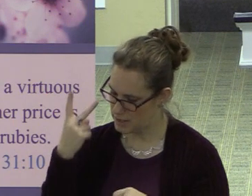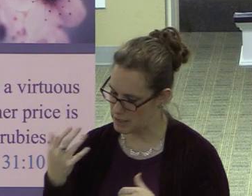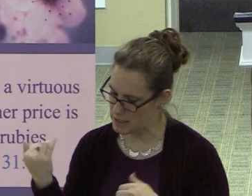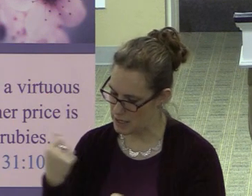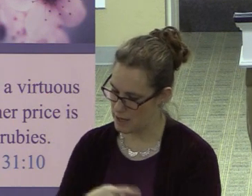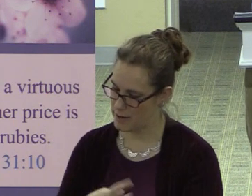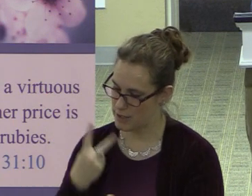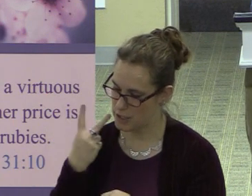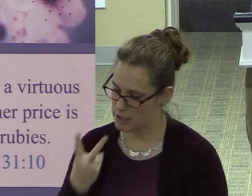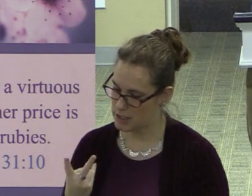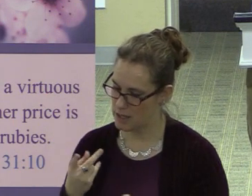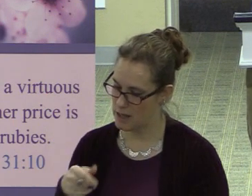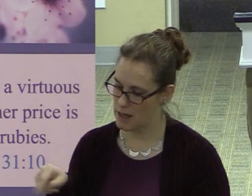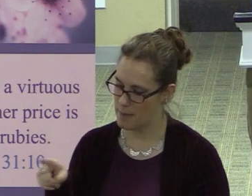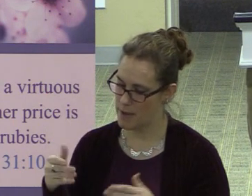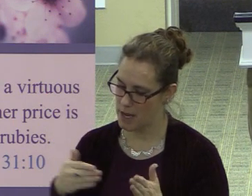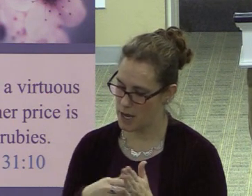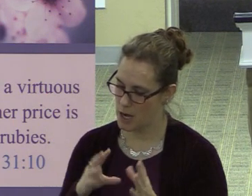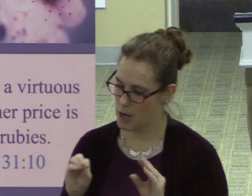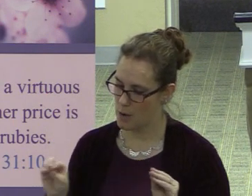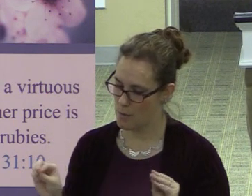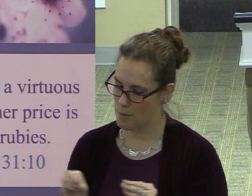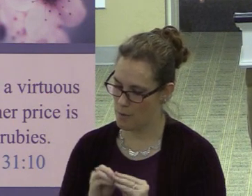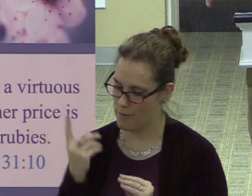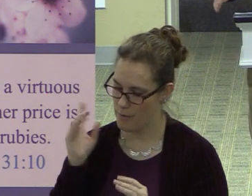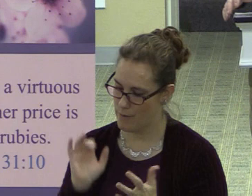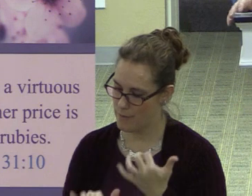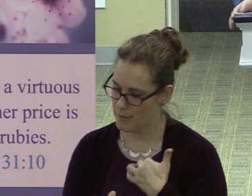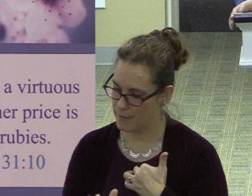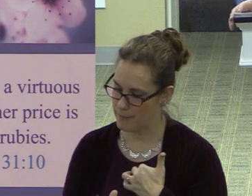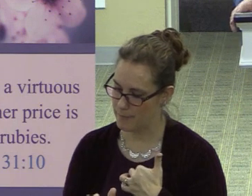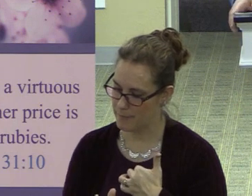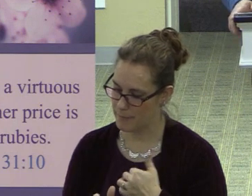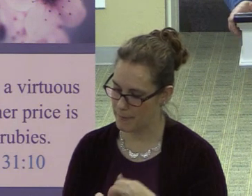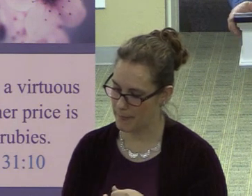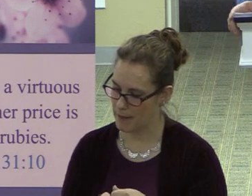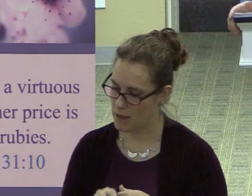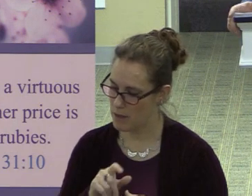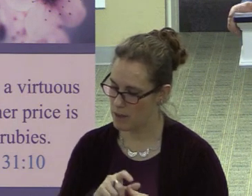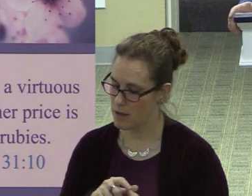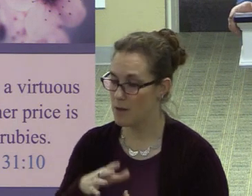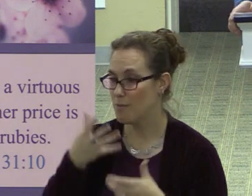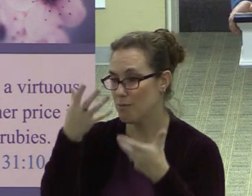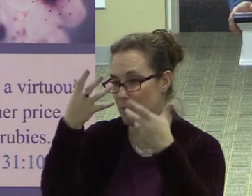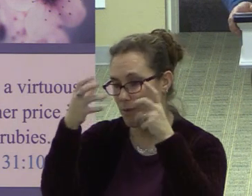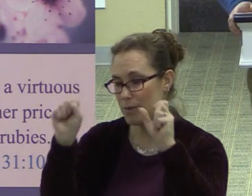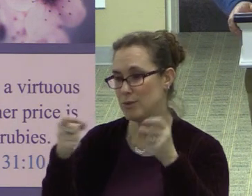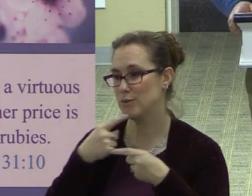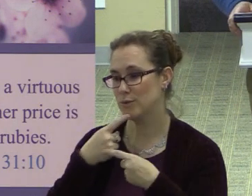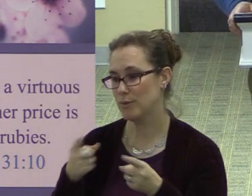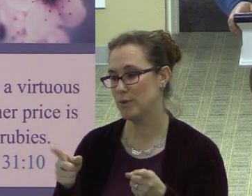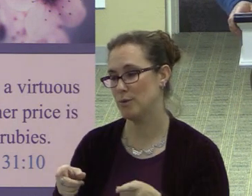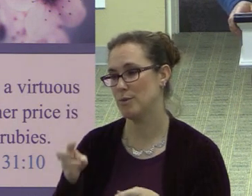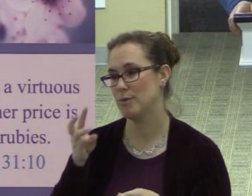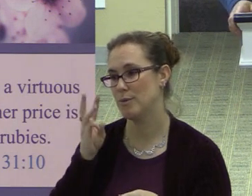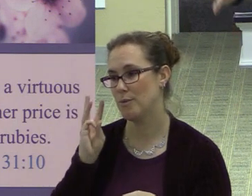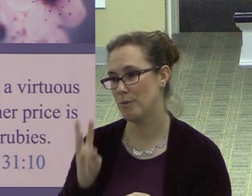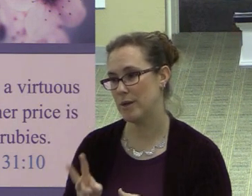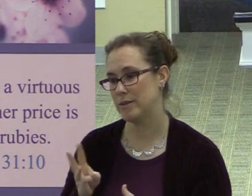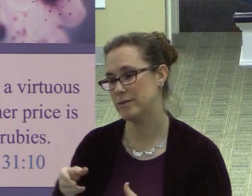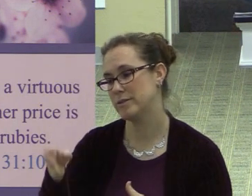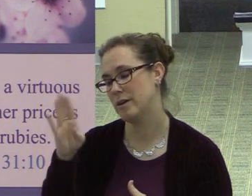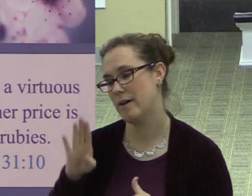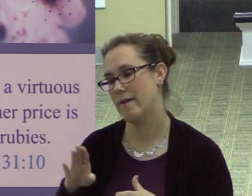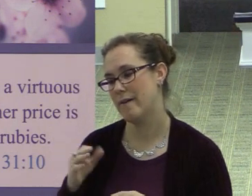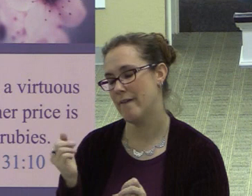shall see them again no more forever." What Moses told them is, you are going to witness God fighting for you.